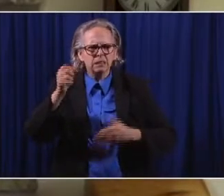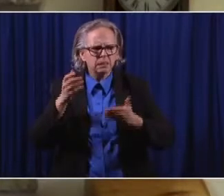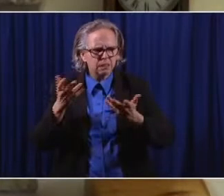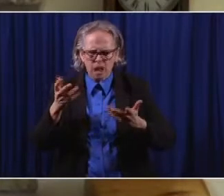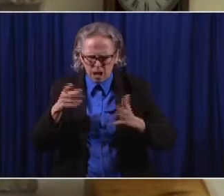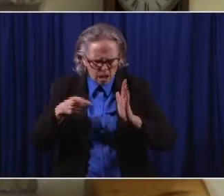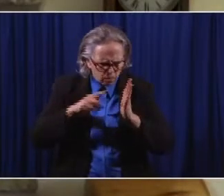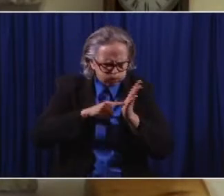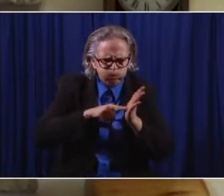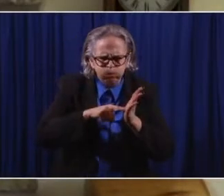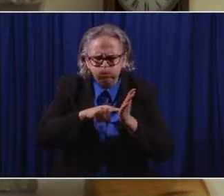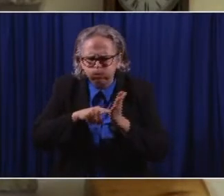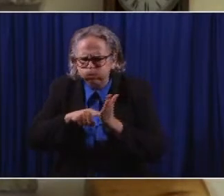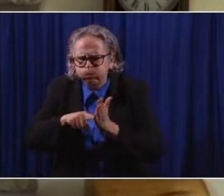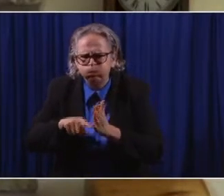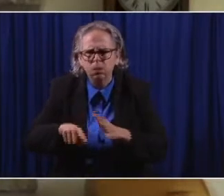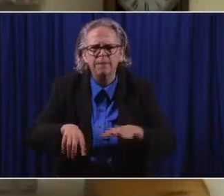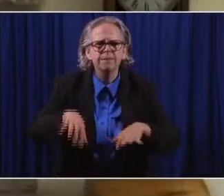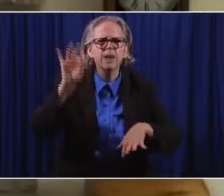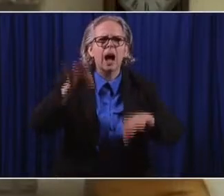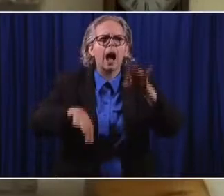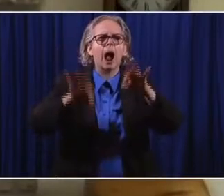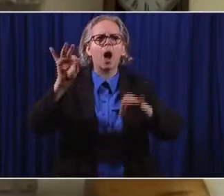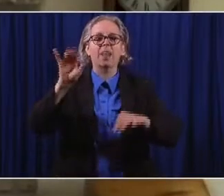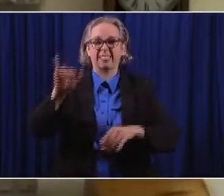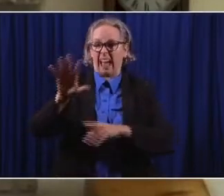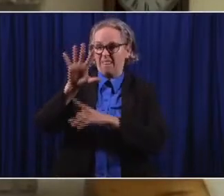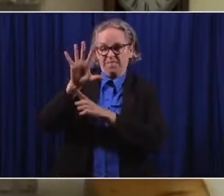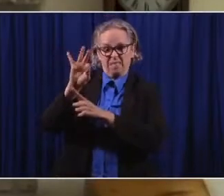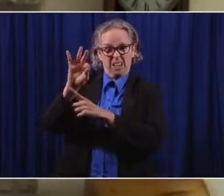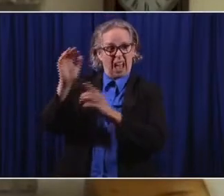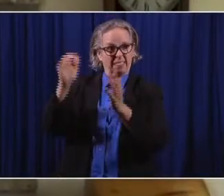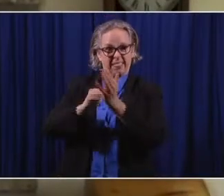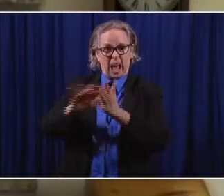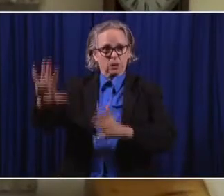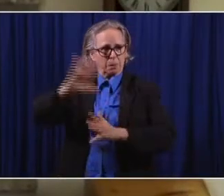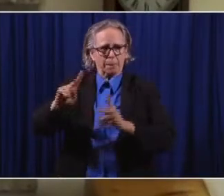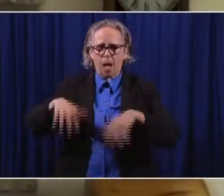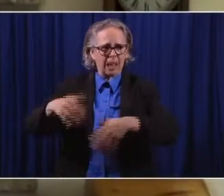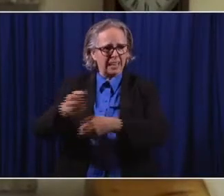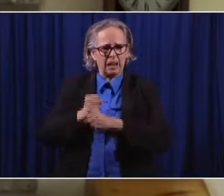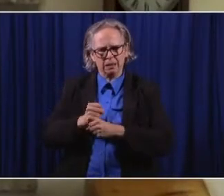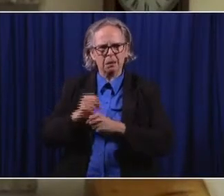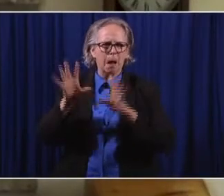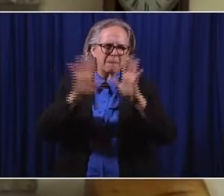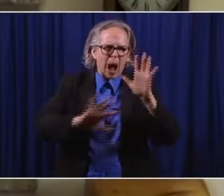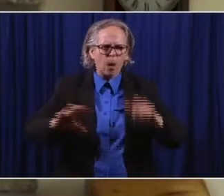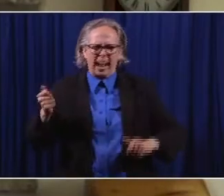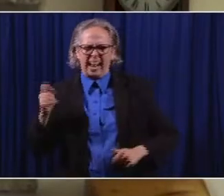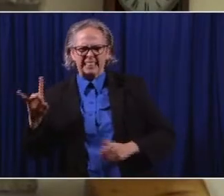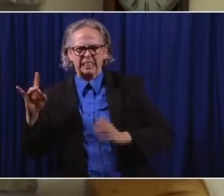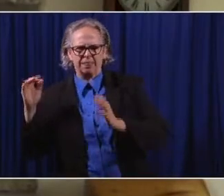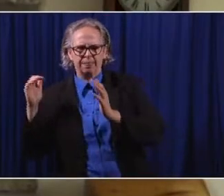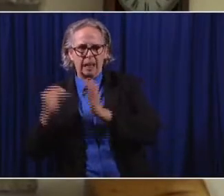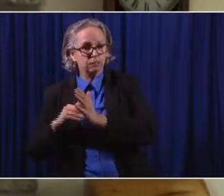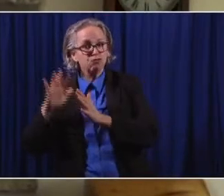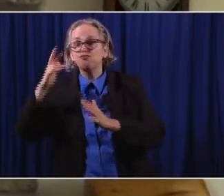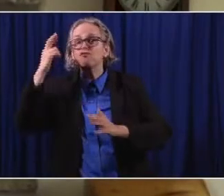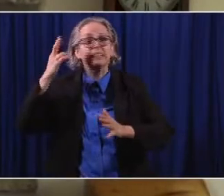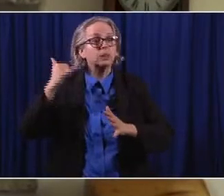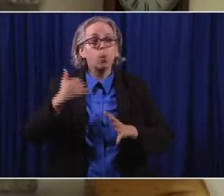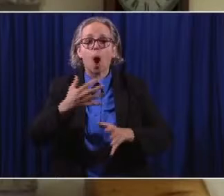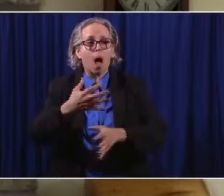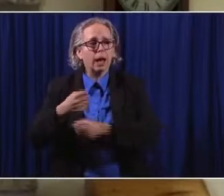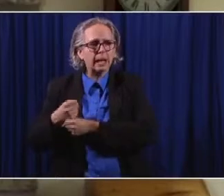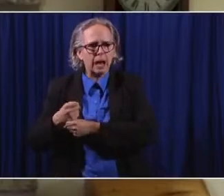group, approximately 18,900 were already registered to vote, and an additional 7,500